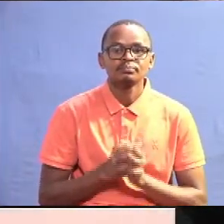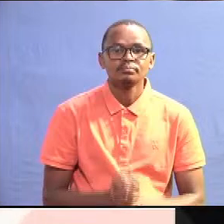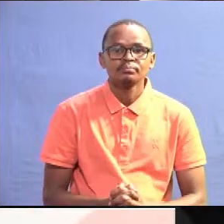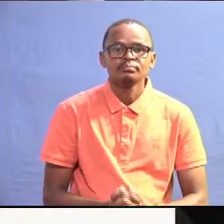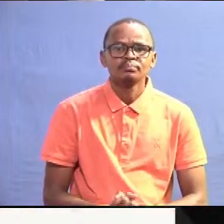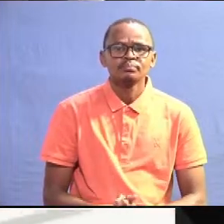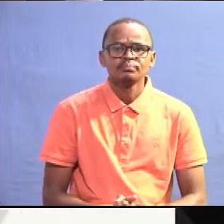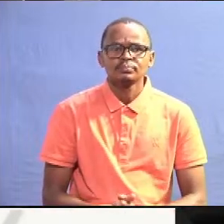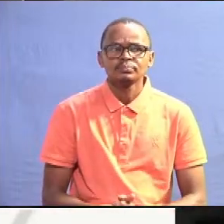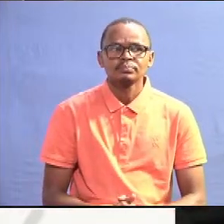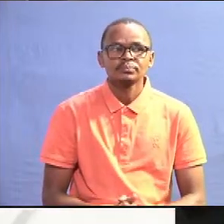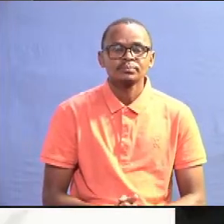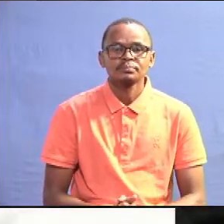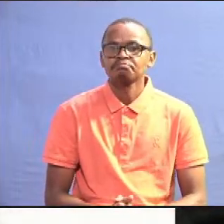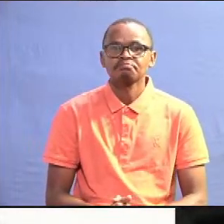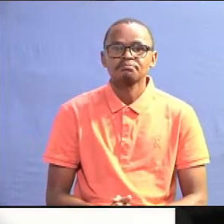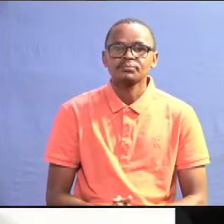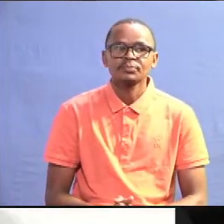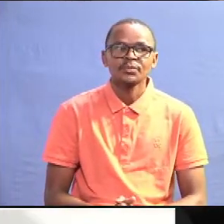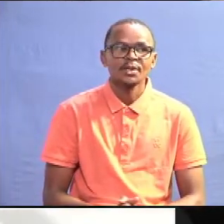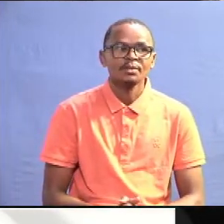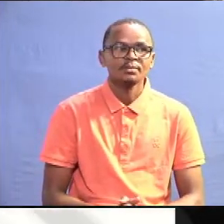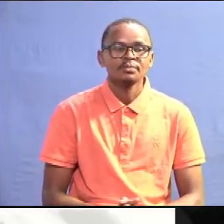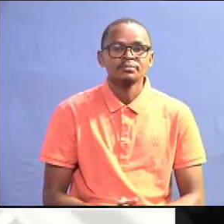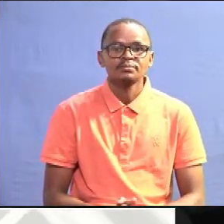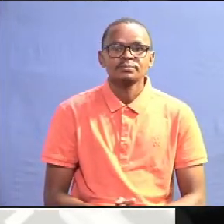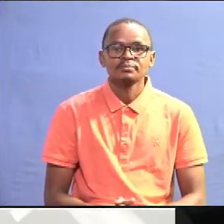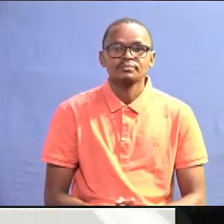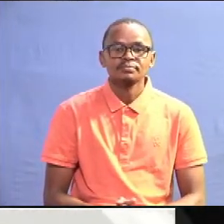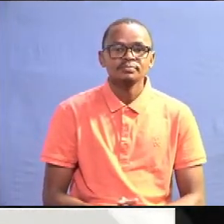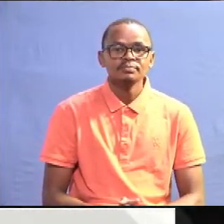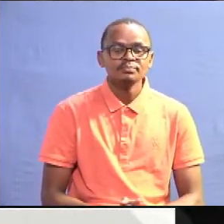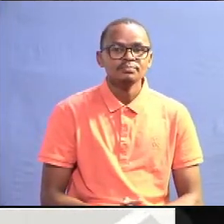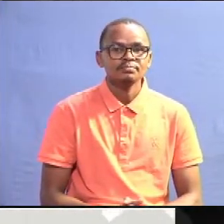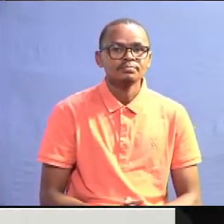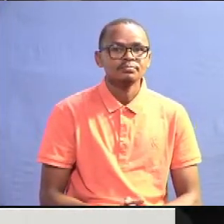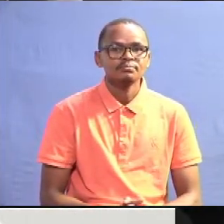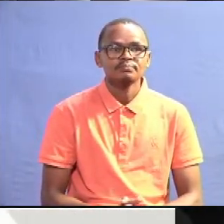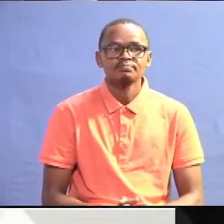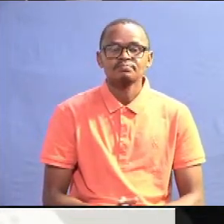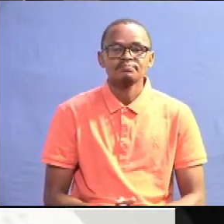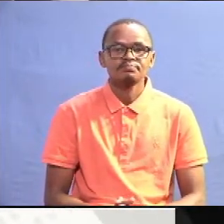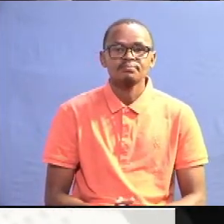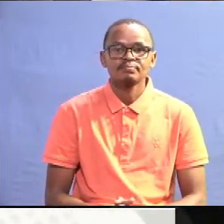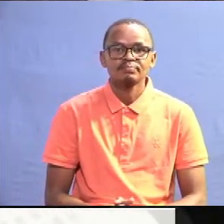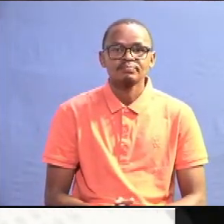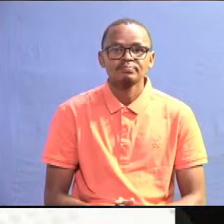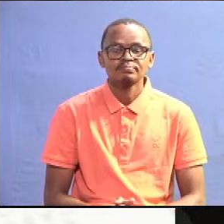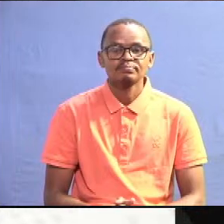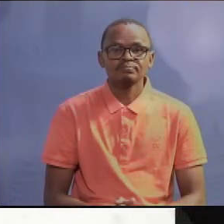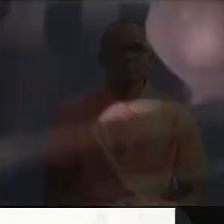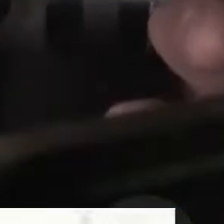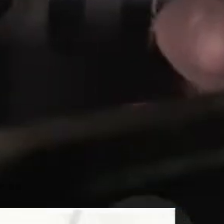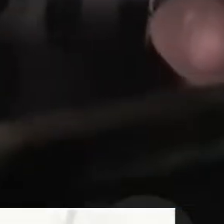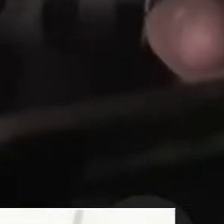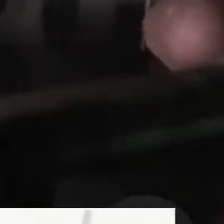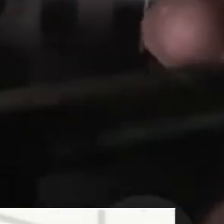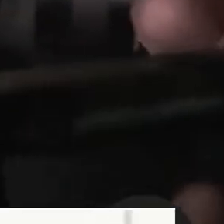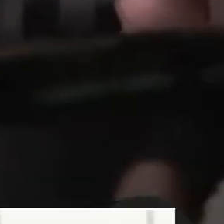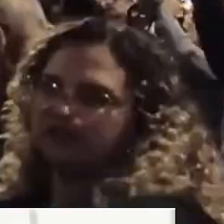of what happened to the people of Gaza and their martyrs, and because of the female prisoners who remained behind us in